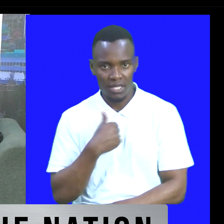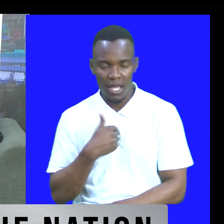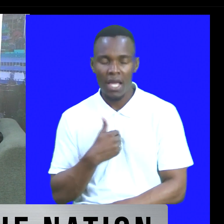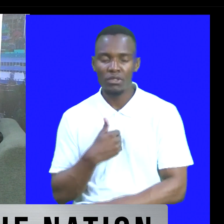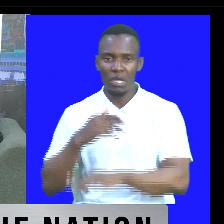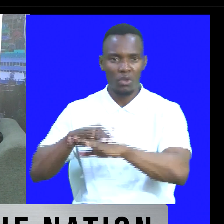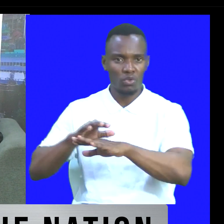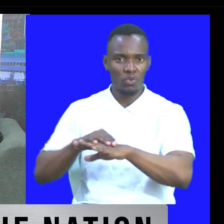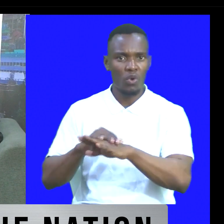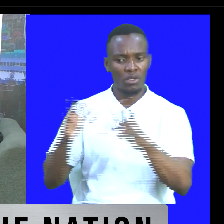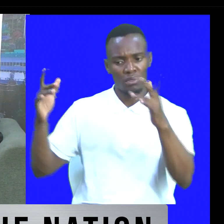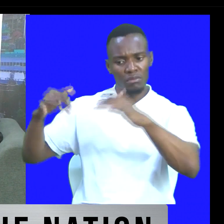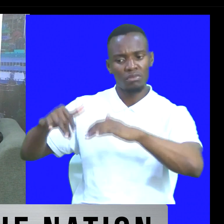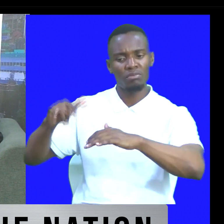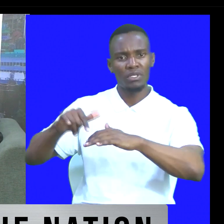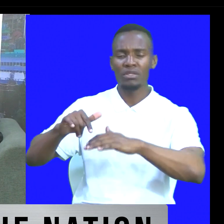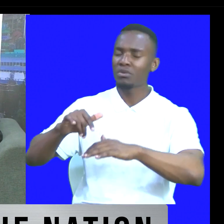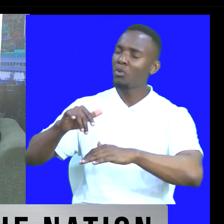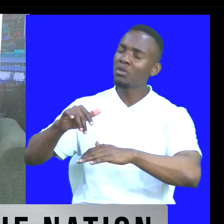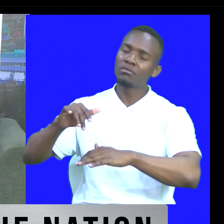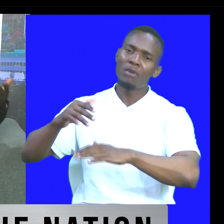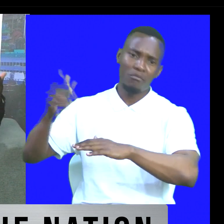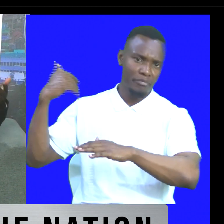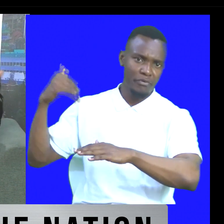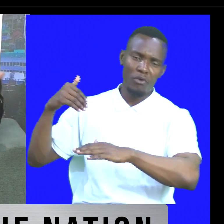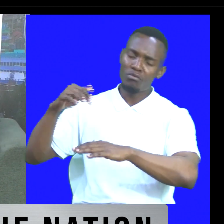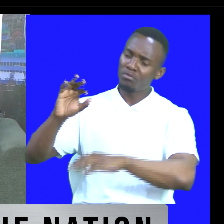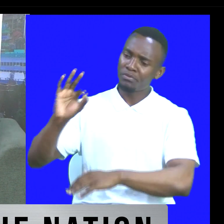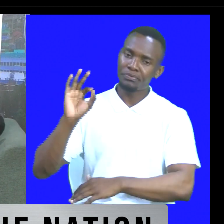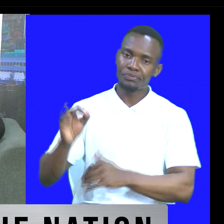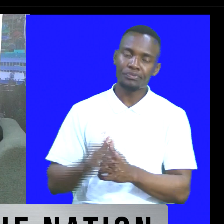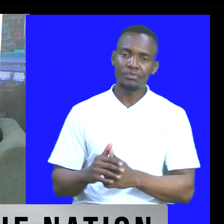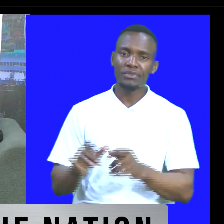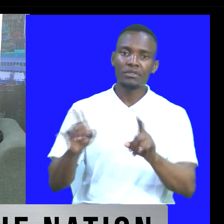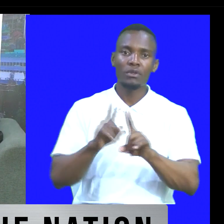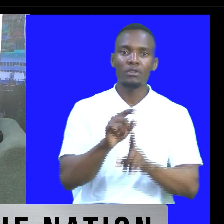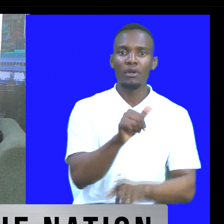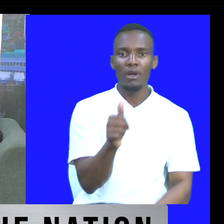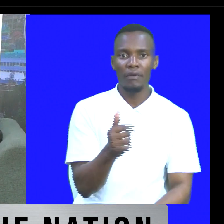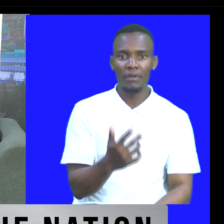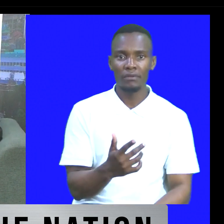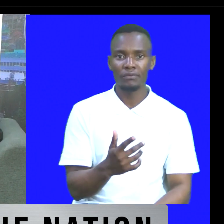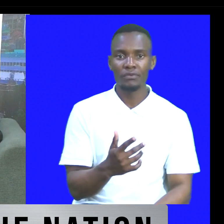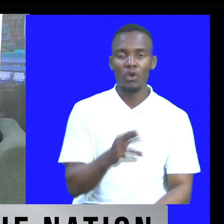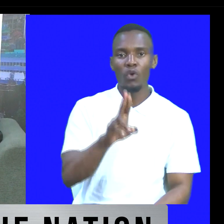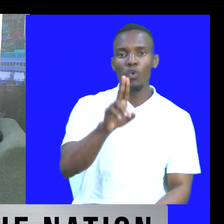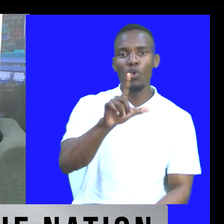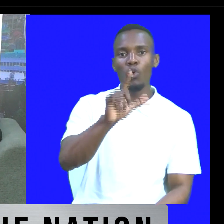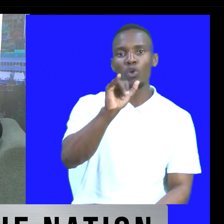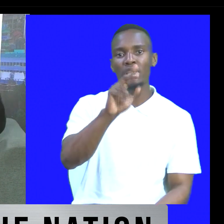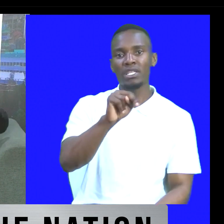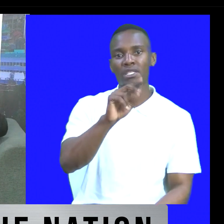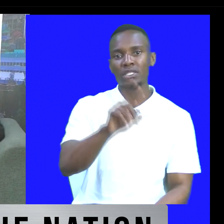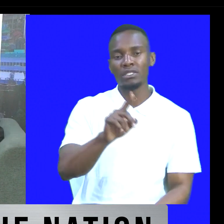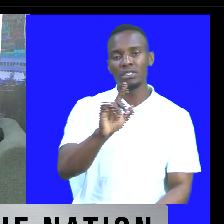Mumias Complex. One Mumias of the best Complex was stadium. one of the best stadiums. Right now we have the Ulinzi barrack Stadium, stadiums in here Ulinzi in Stadium Langata. in